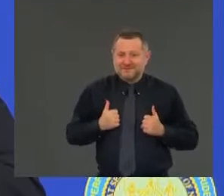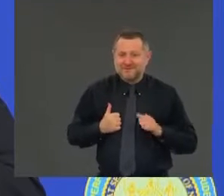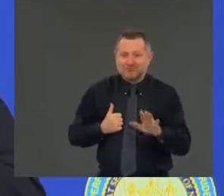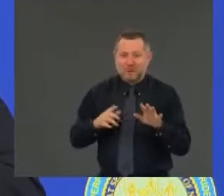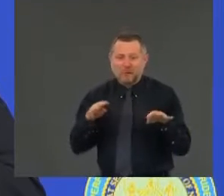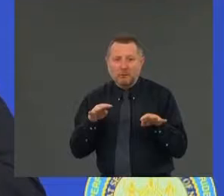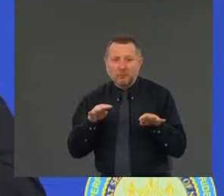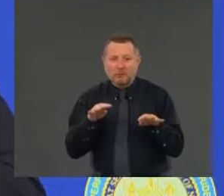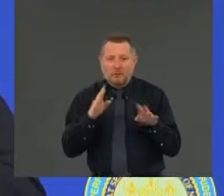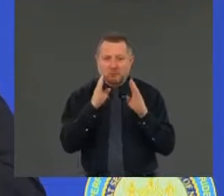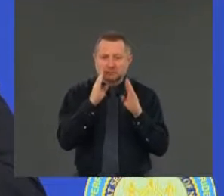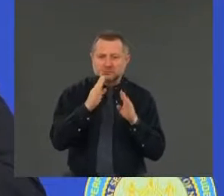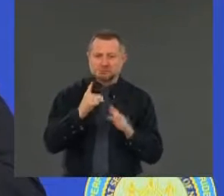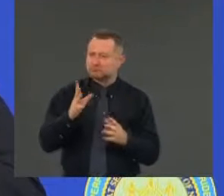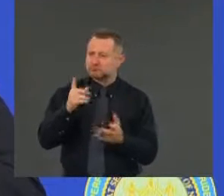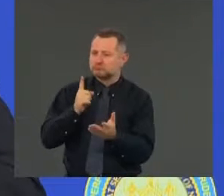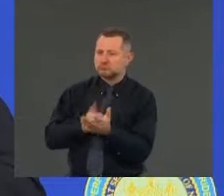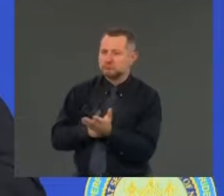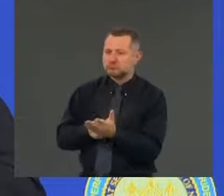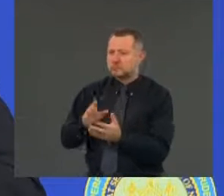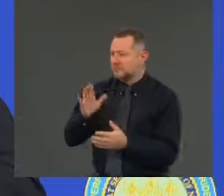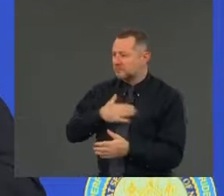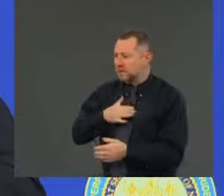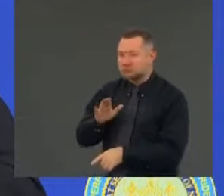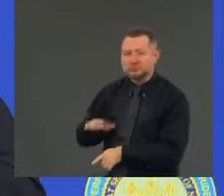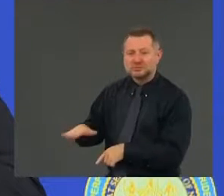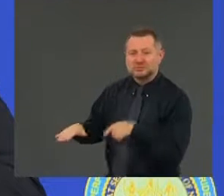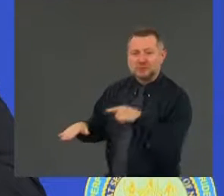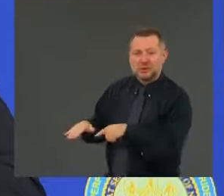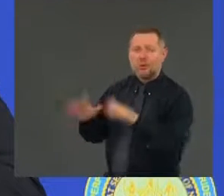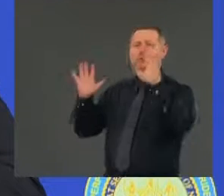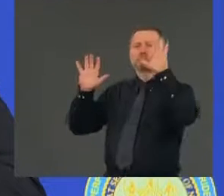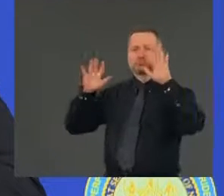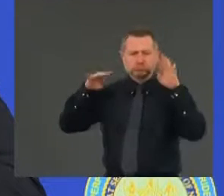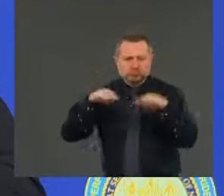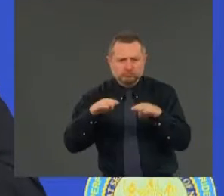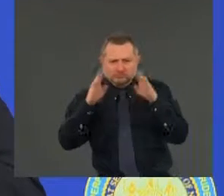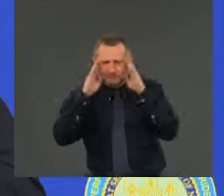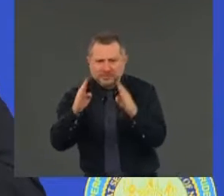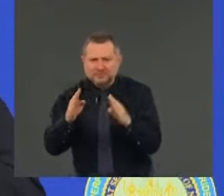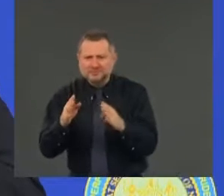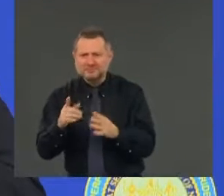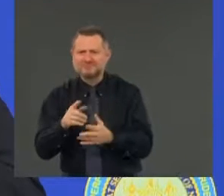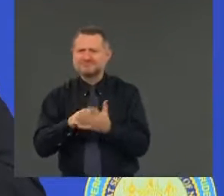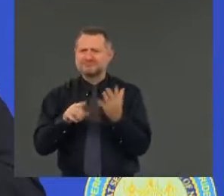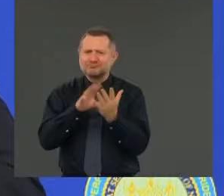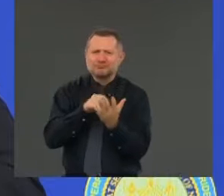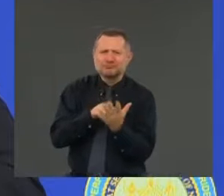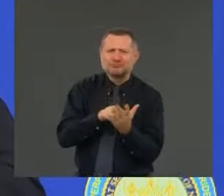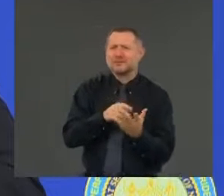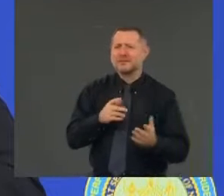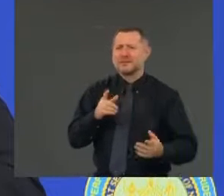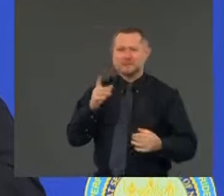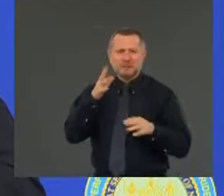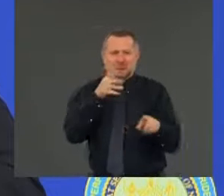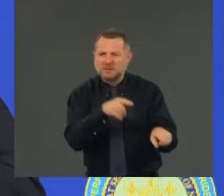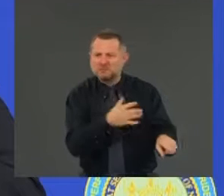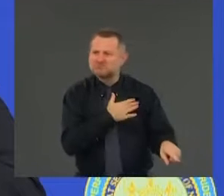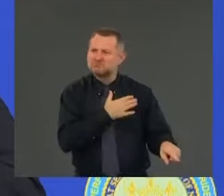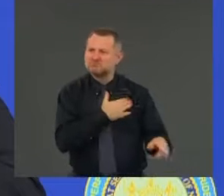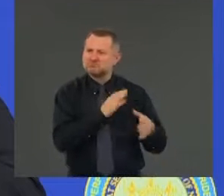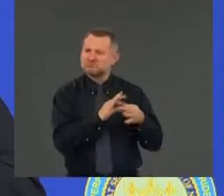kids. You're talking about my mother. I'm taking this very seriously, and I've